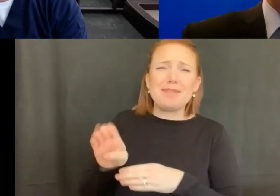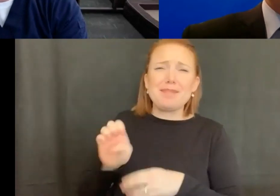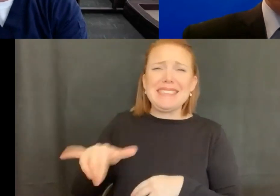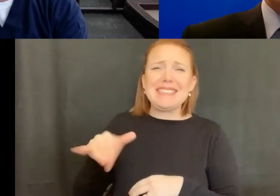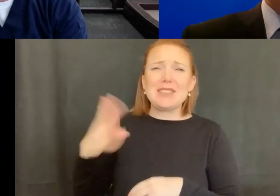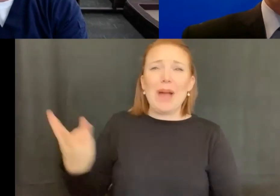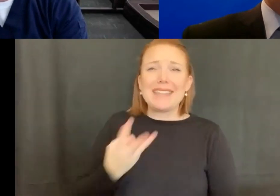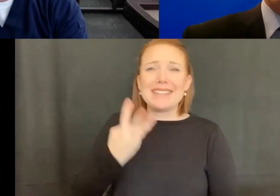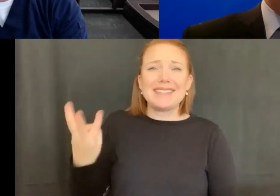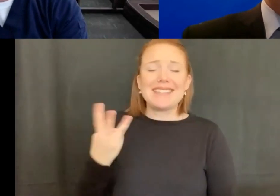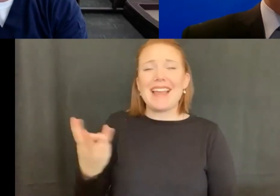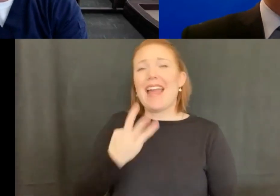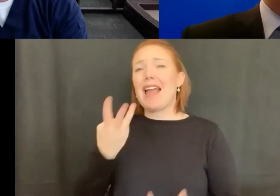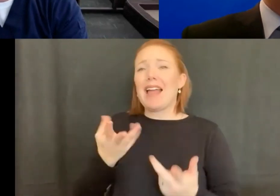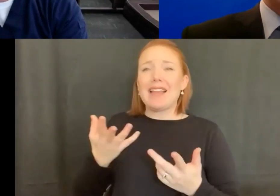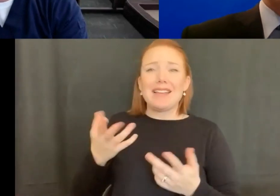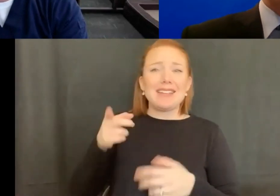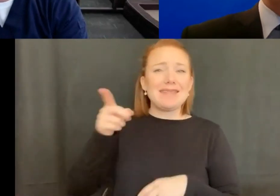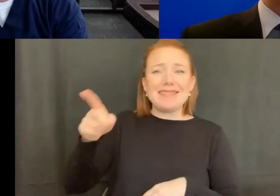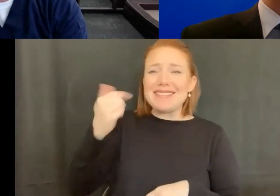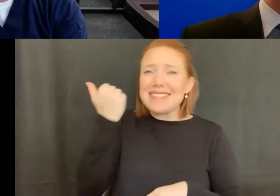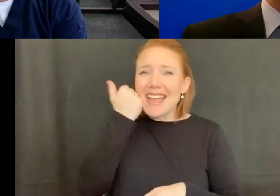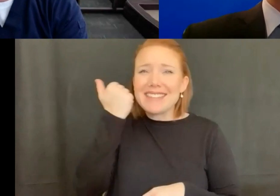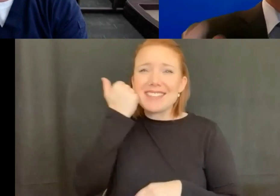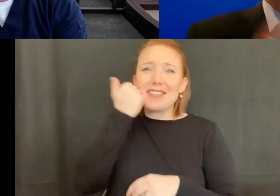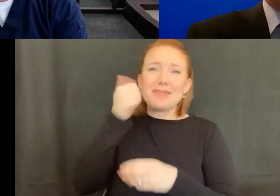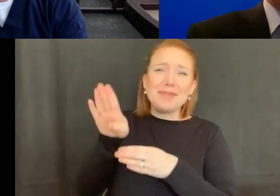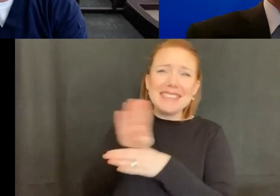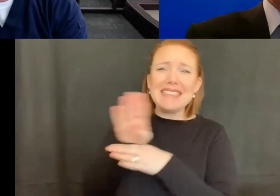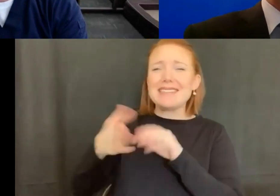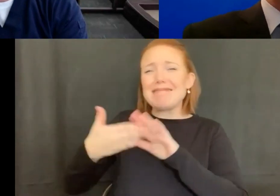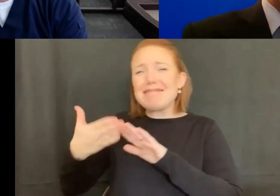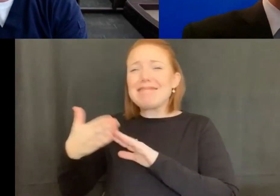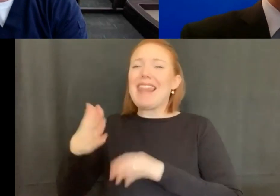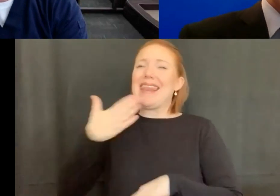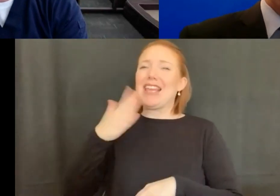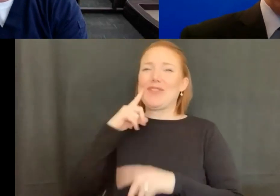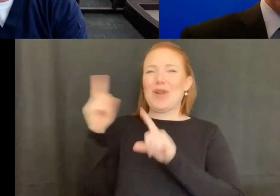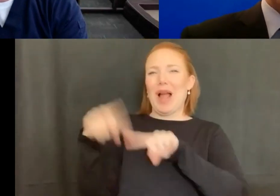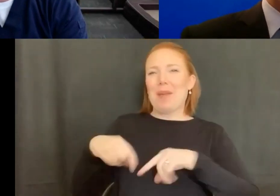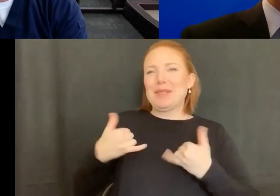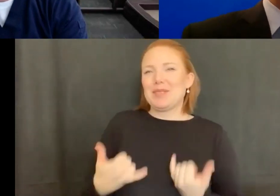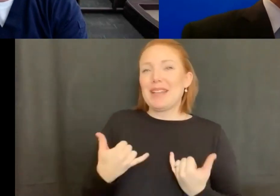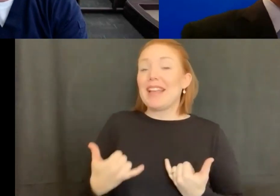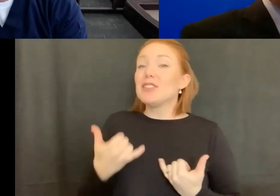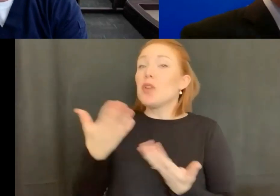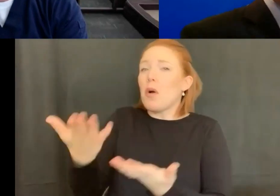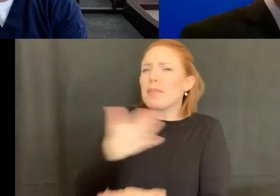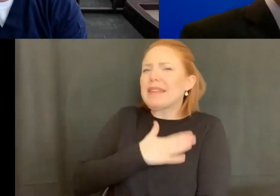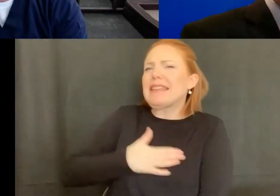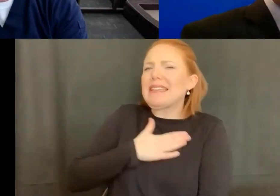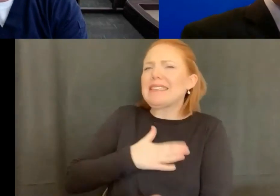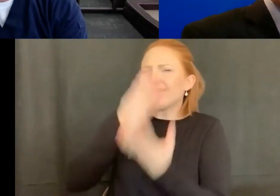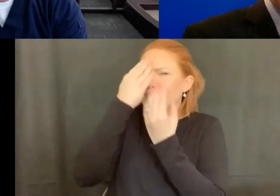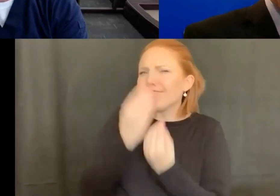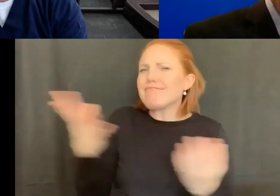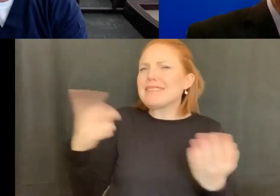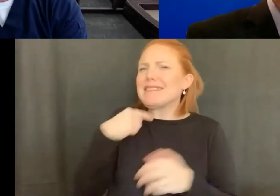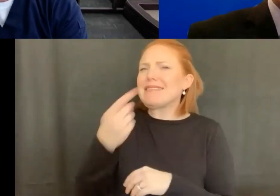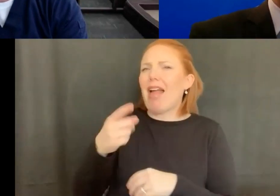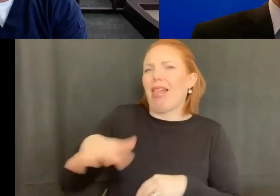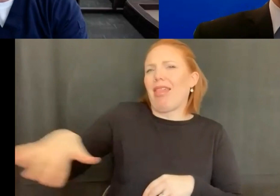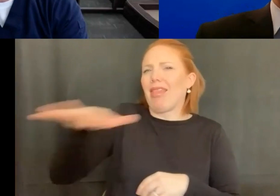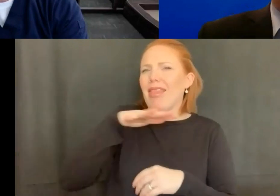Wednesday, running a dental practice and seeing patients. So let's start by telling all of us your background and